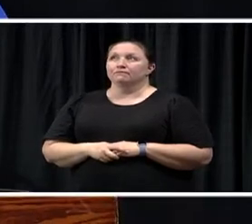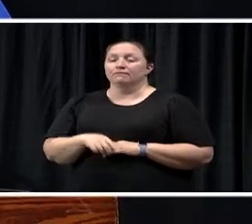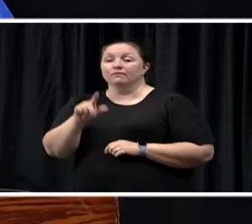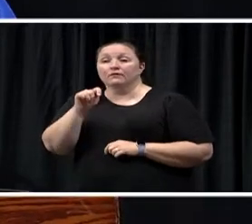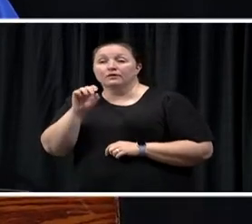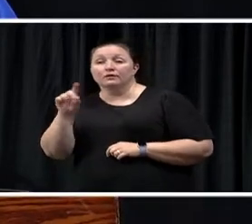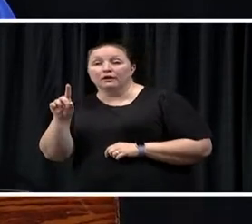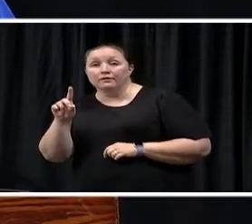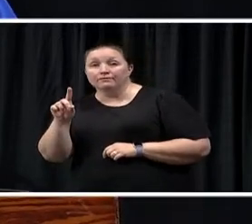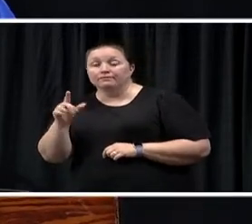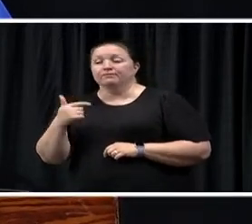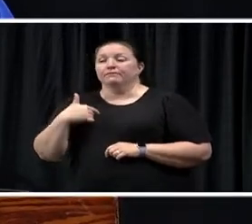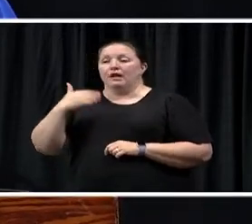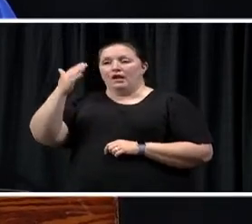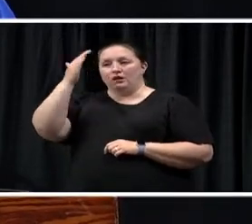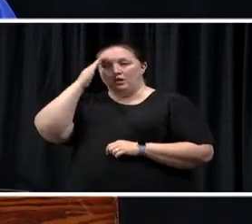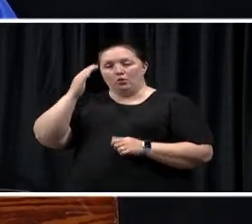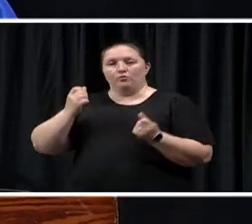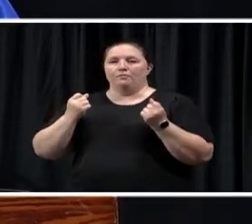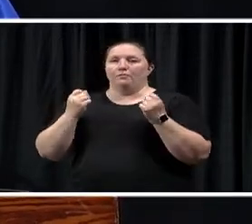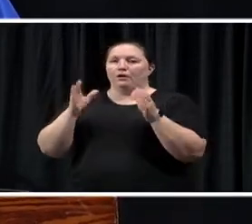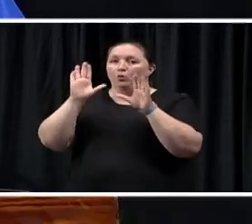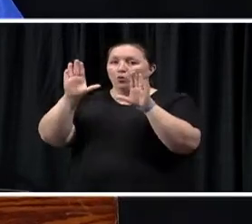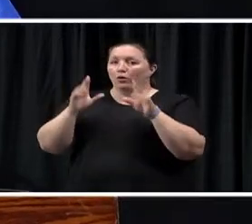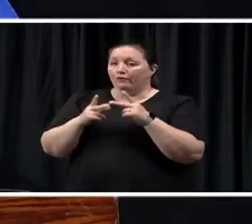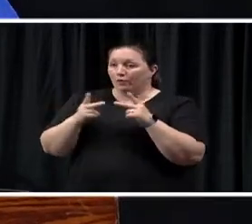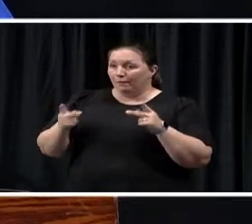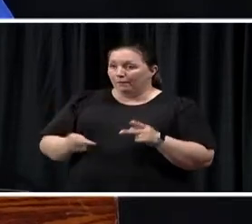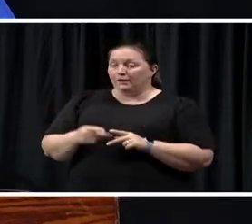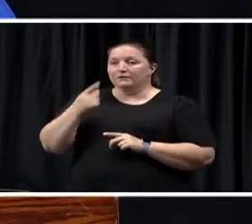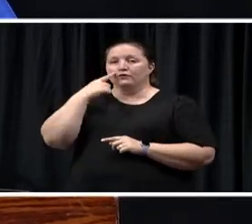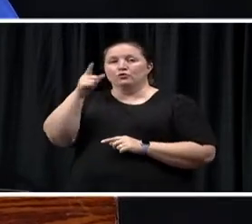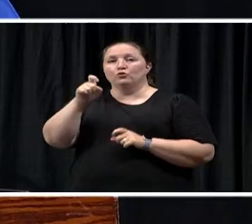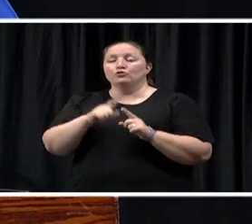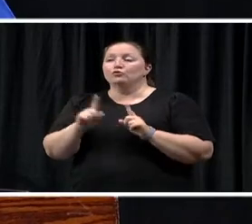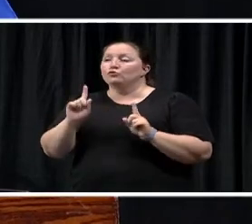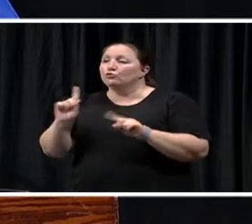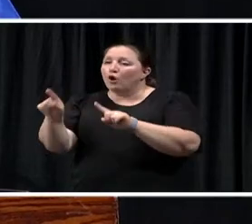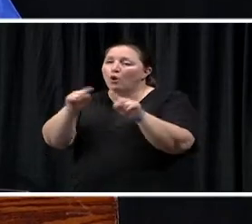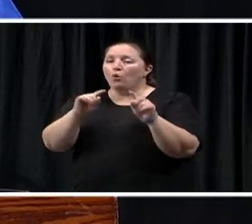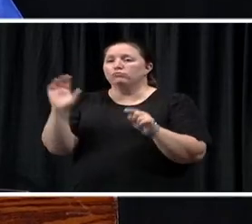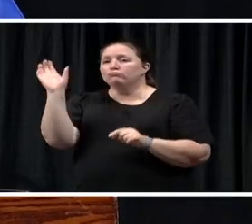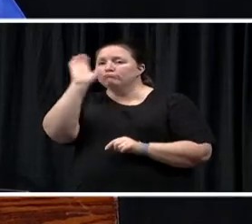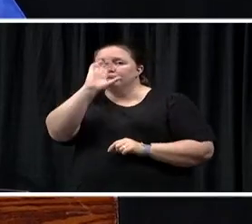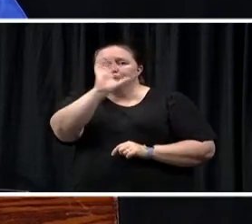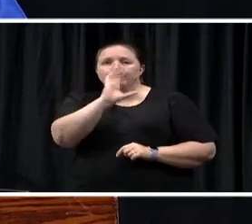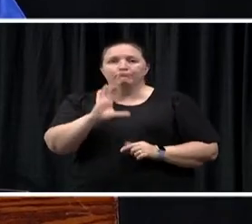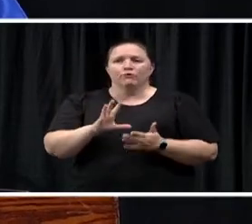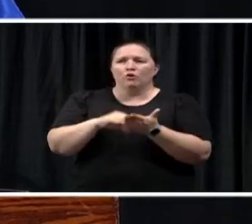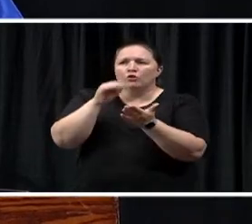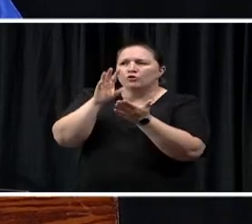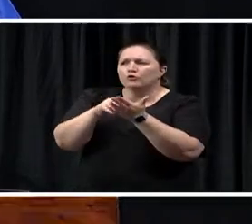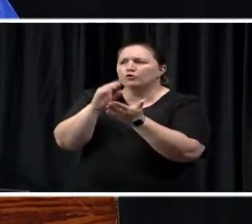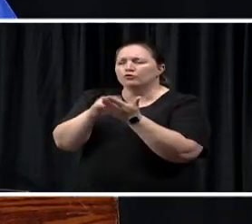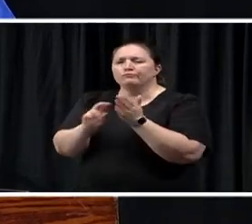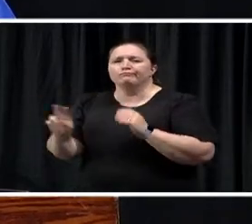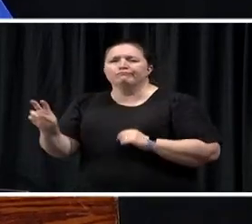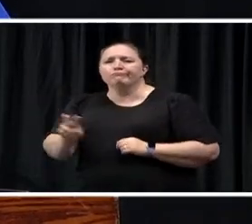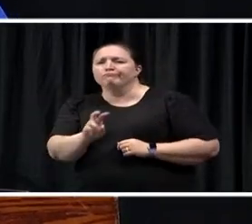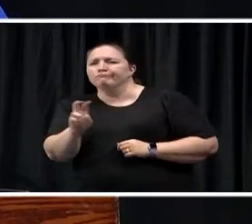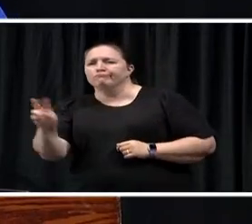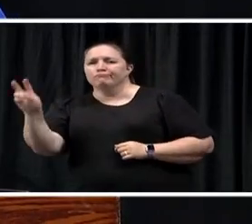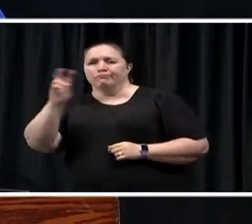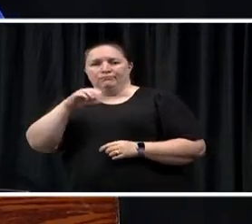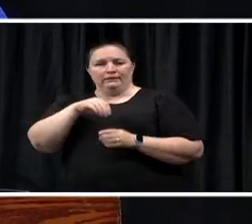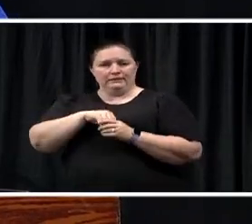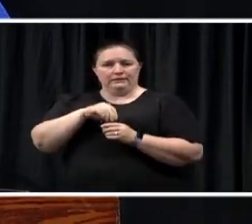Todd, I know there are many wonderful places for you to explore and learn about on life's journey, both within yourself